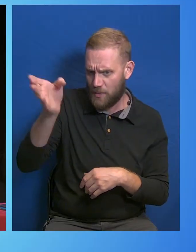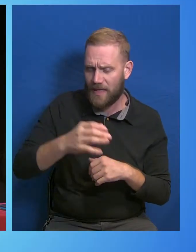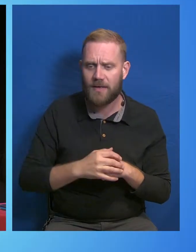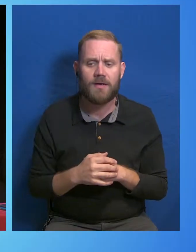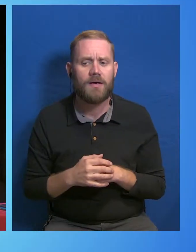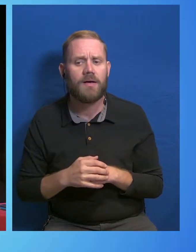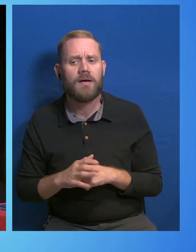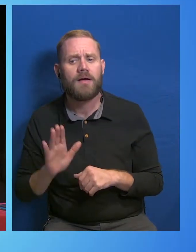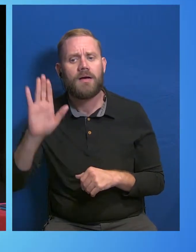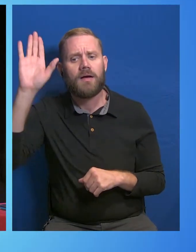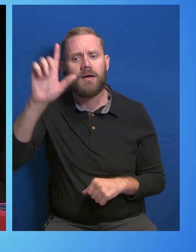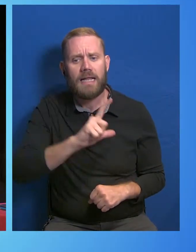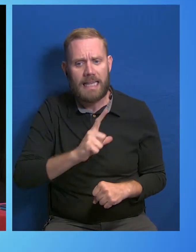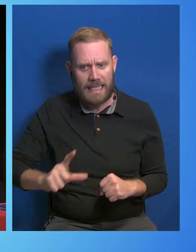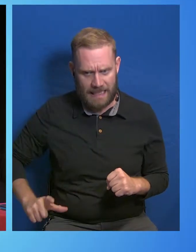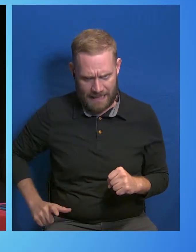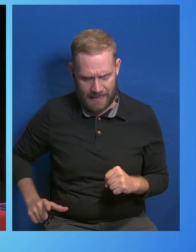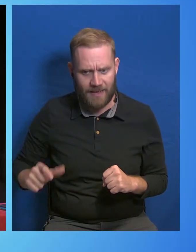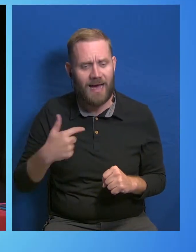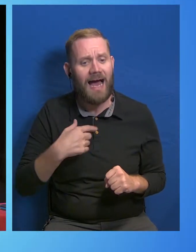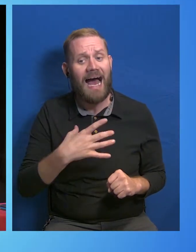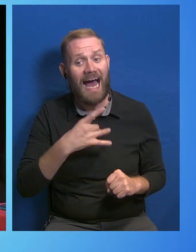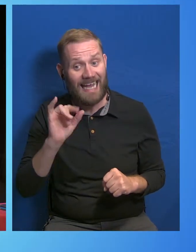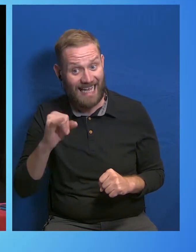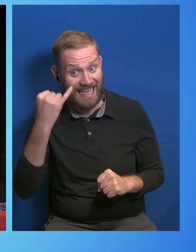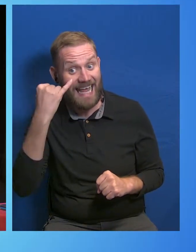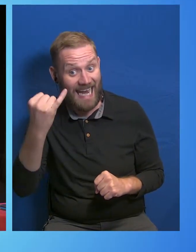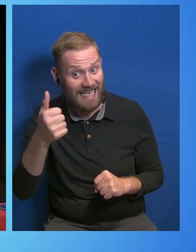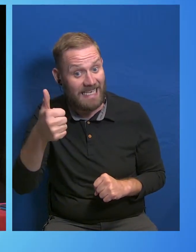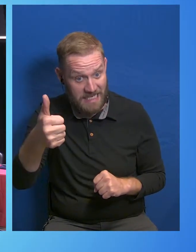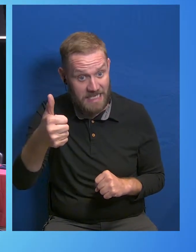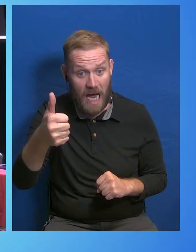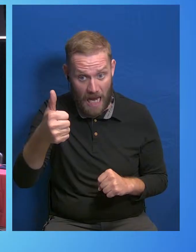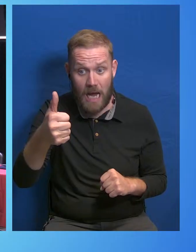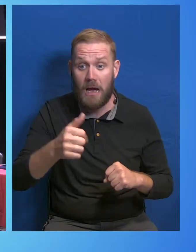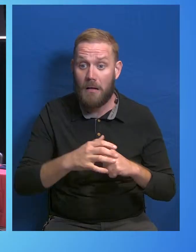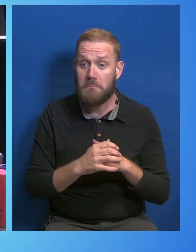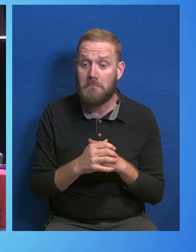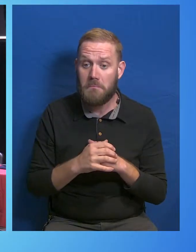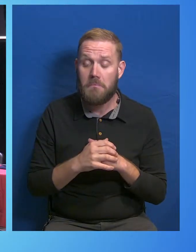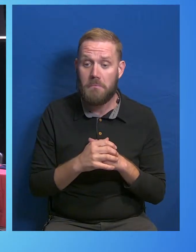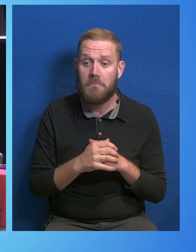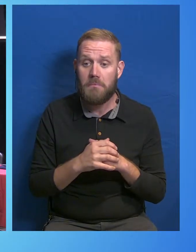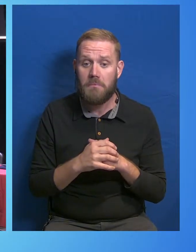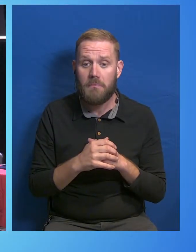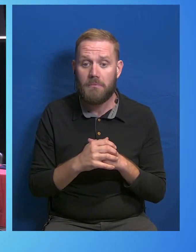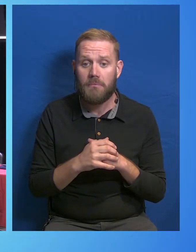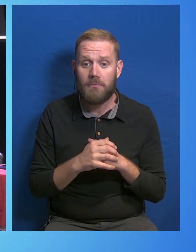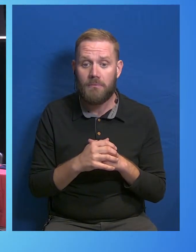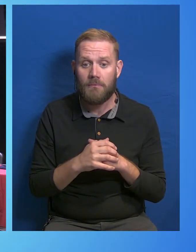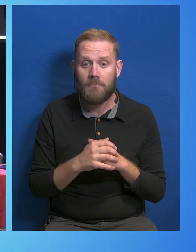Yes, this is board member Linda Bove. I like that idea to have,